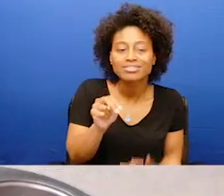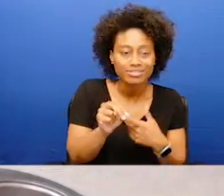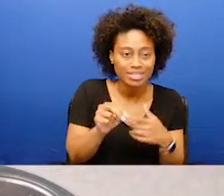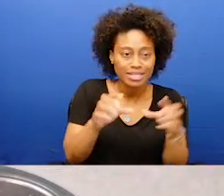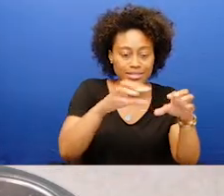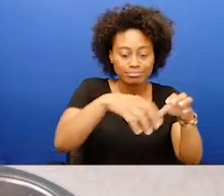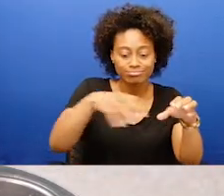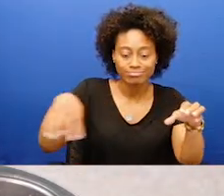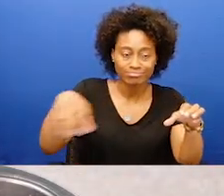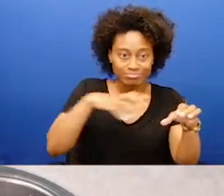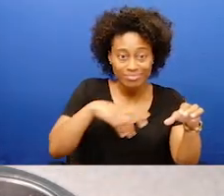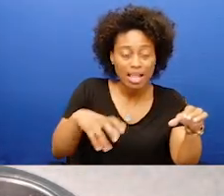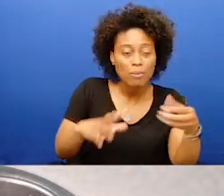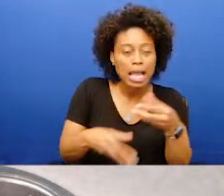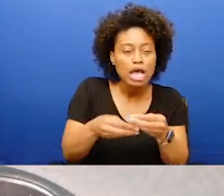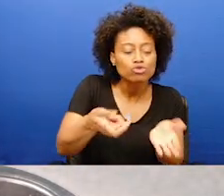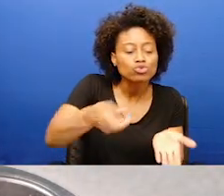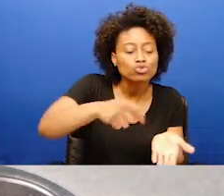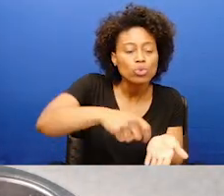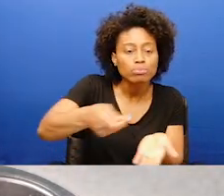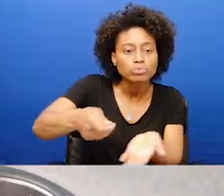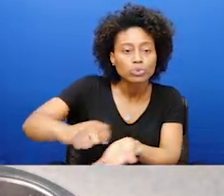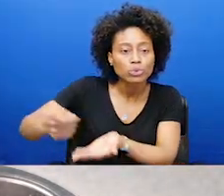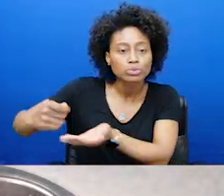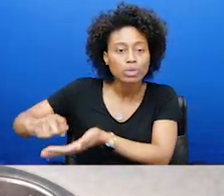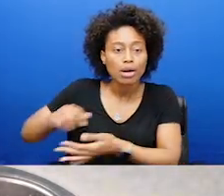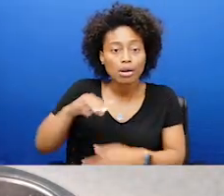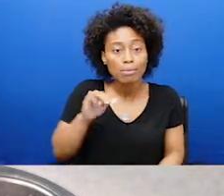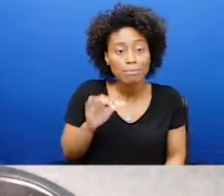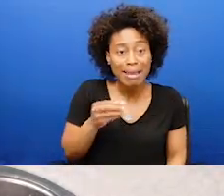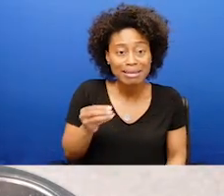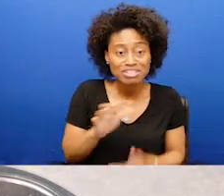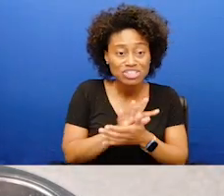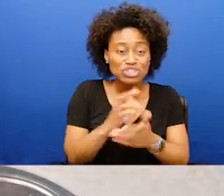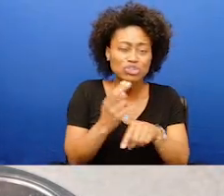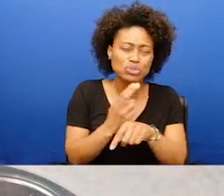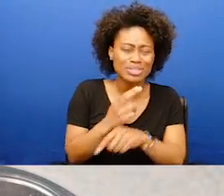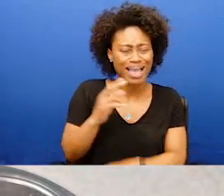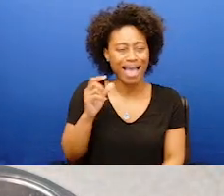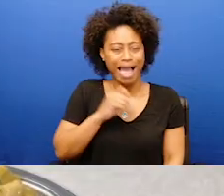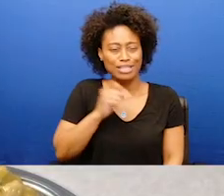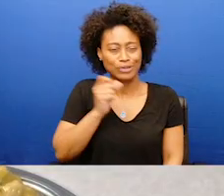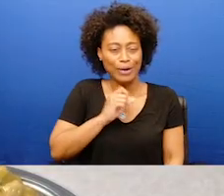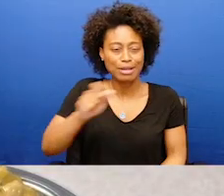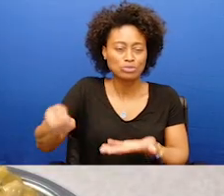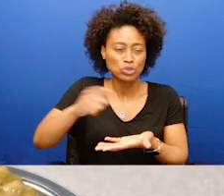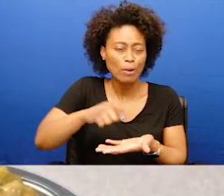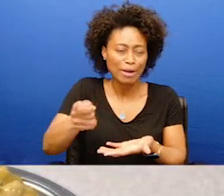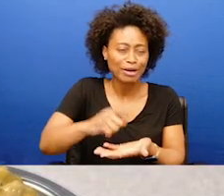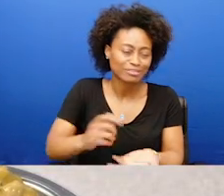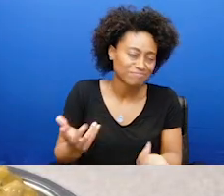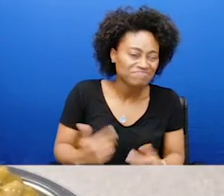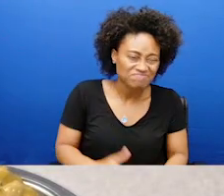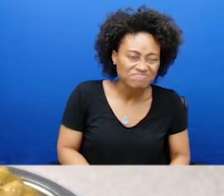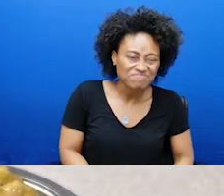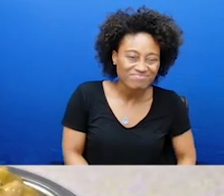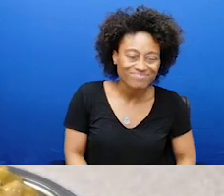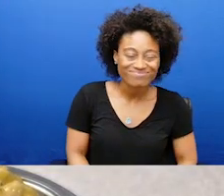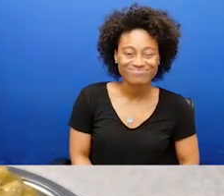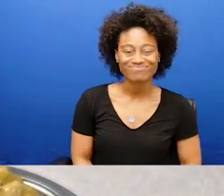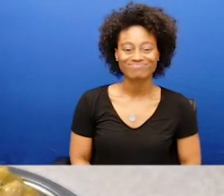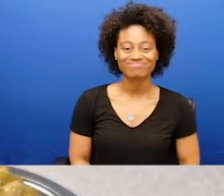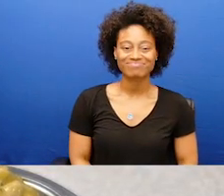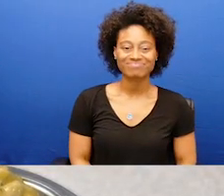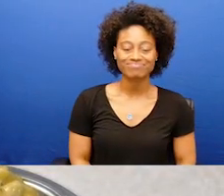Using a mini muffin tin, I'm going to add scoops of the macaroni and cheese using an ice cream